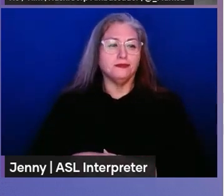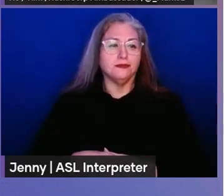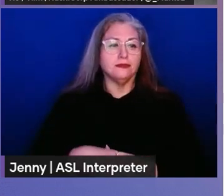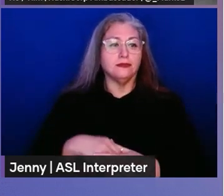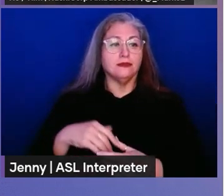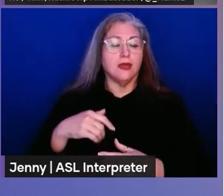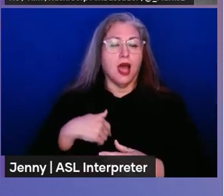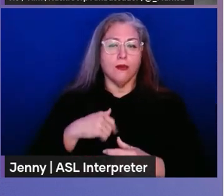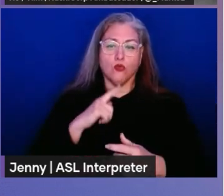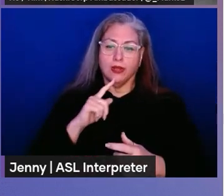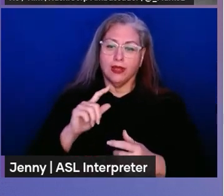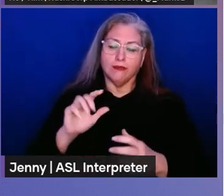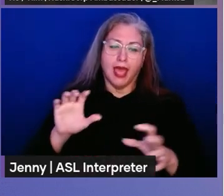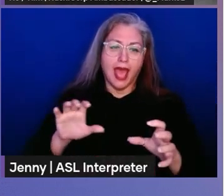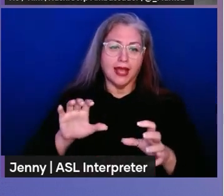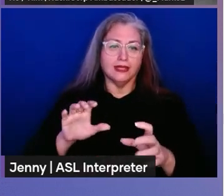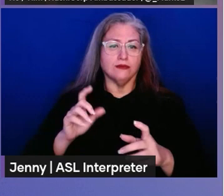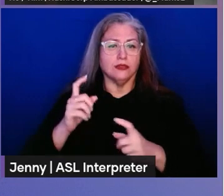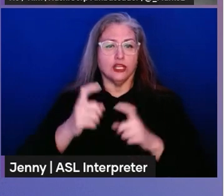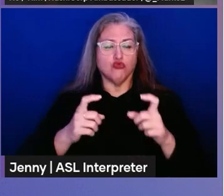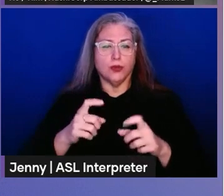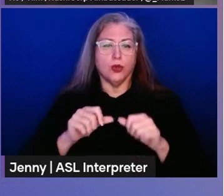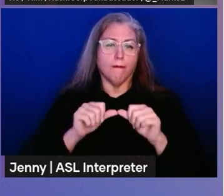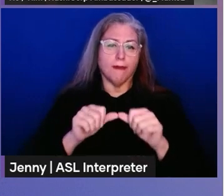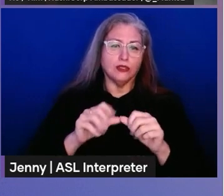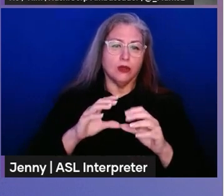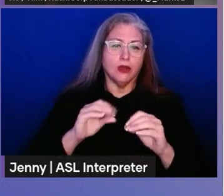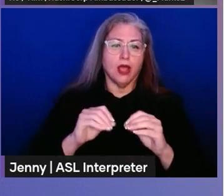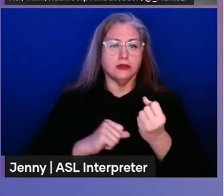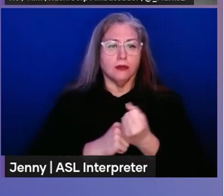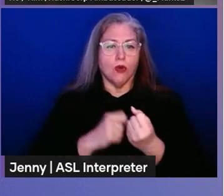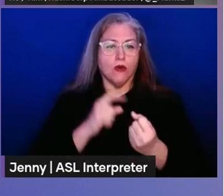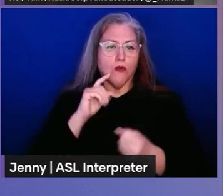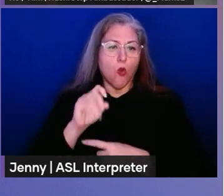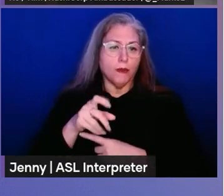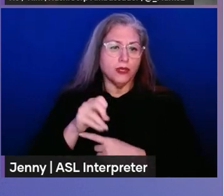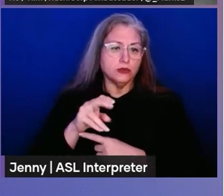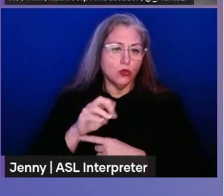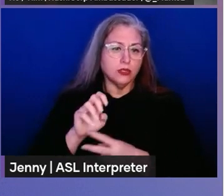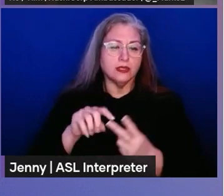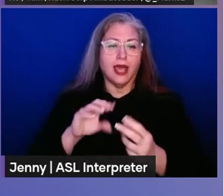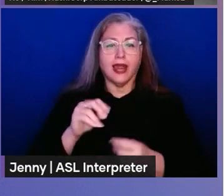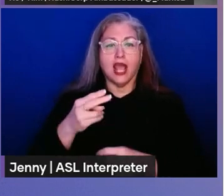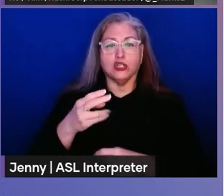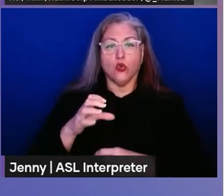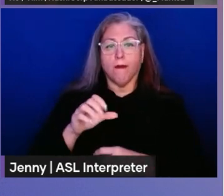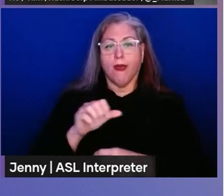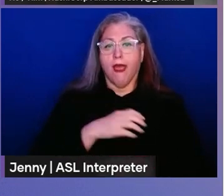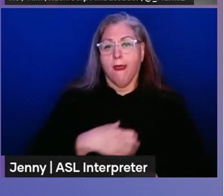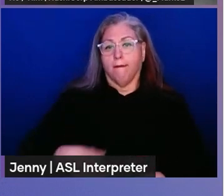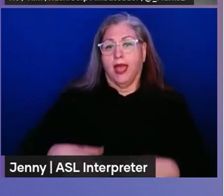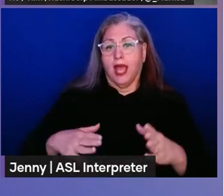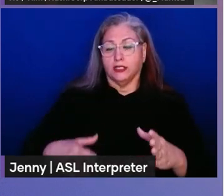active open source contributor, maintainer, and supporter. I'm also one of the HashiCorp ambassadors.